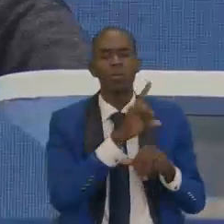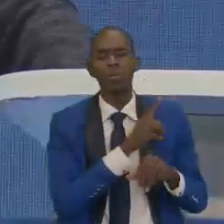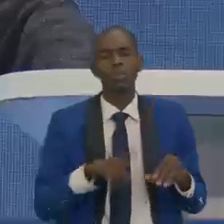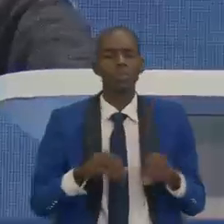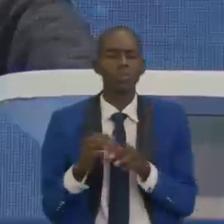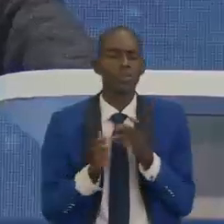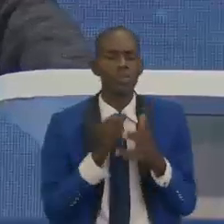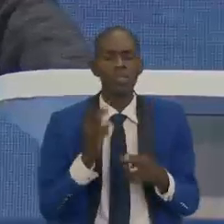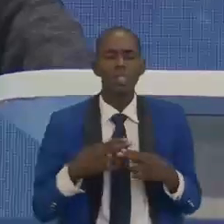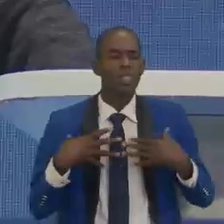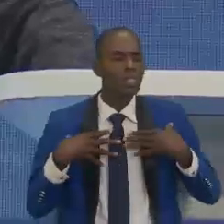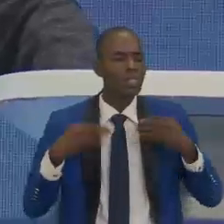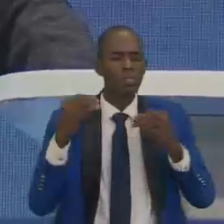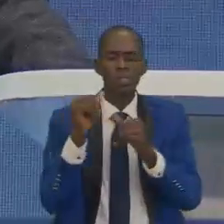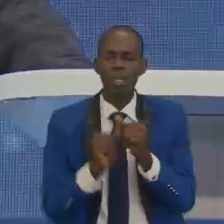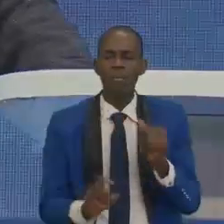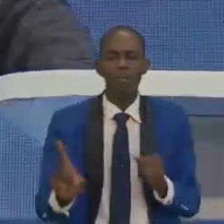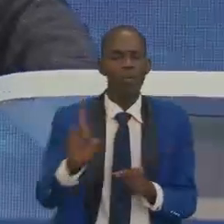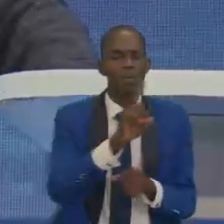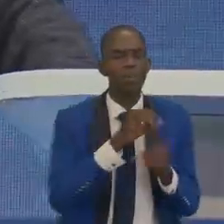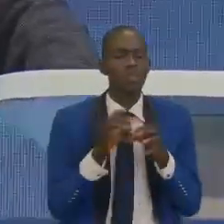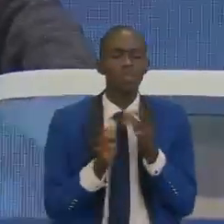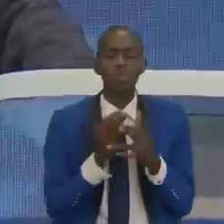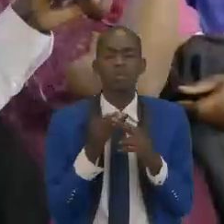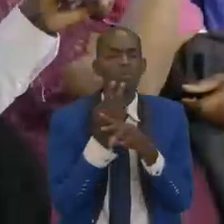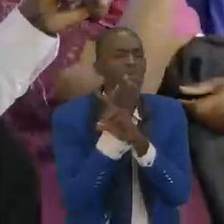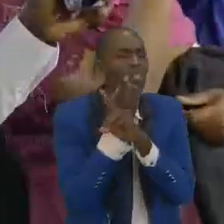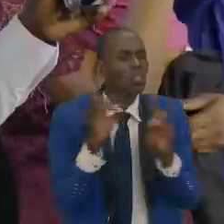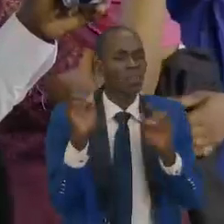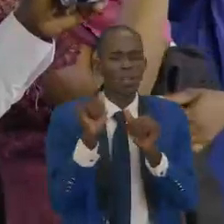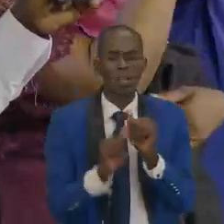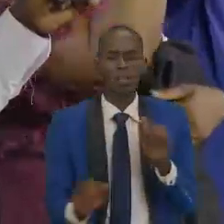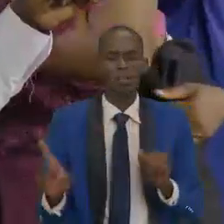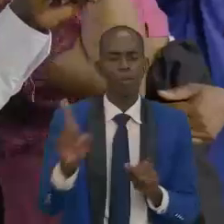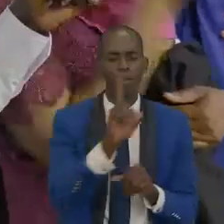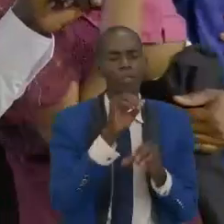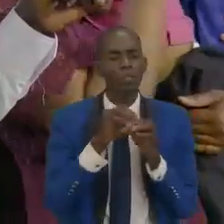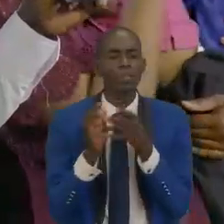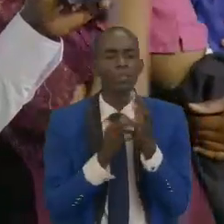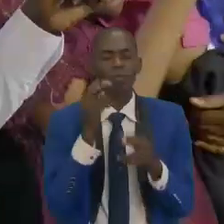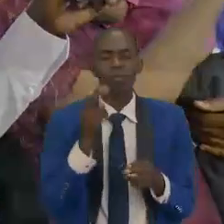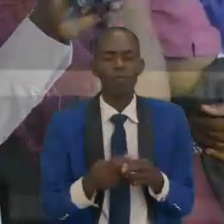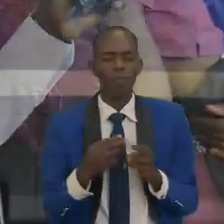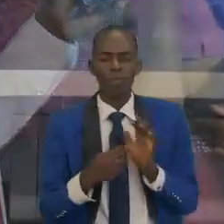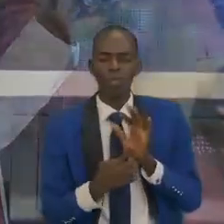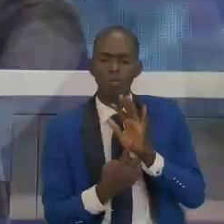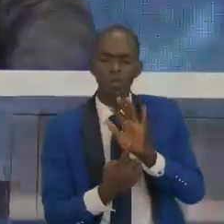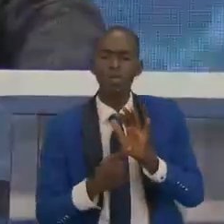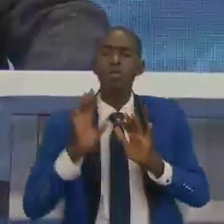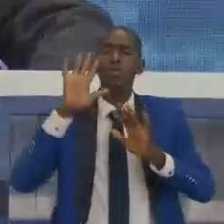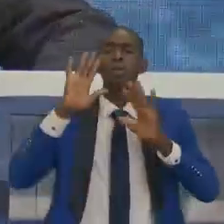Heal everyone. Deliver everyone. Manifest your miracle